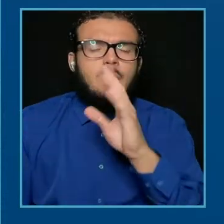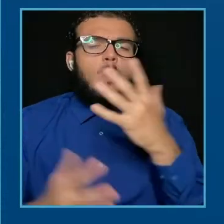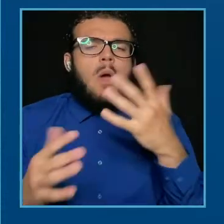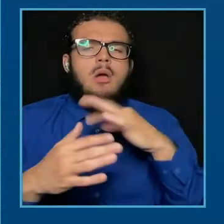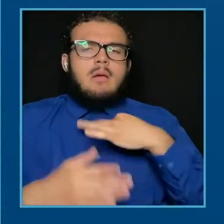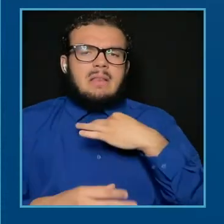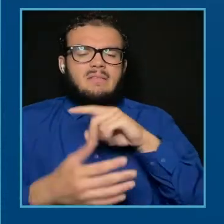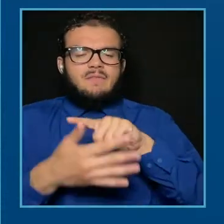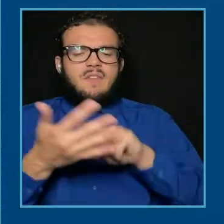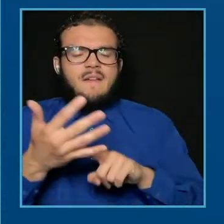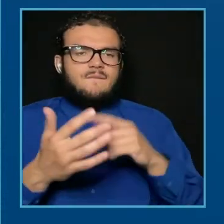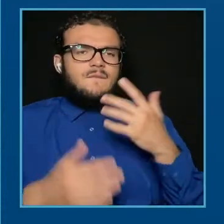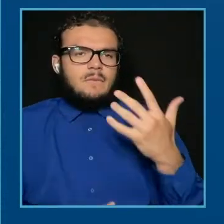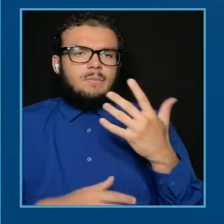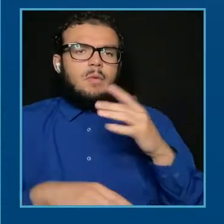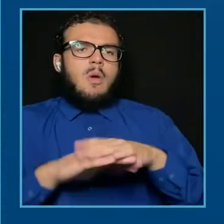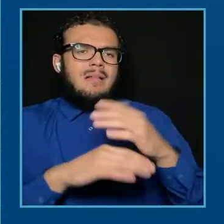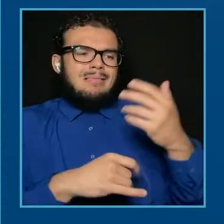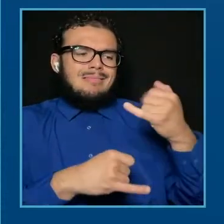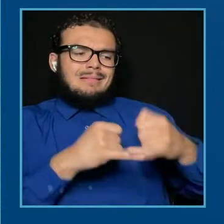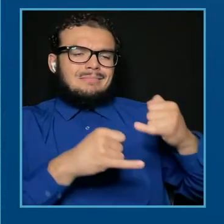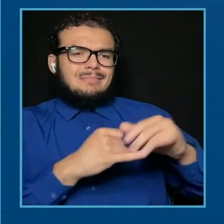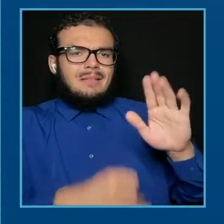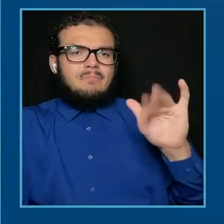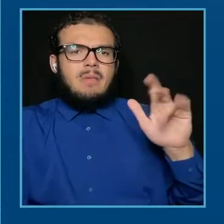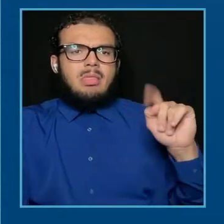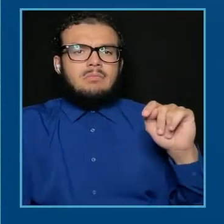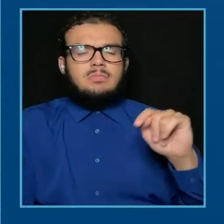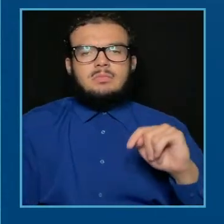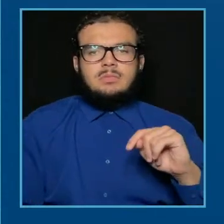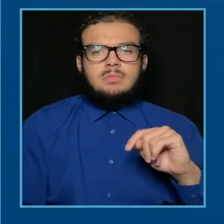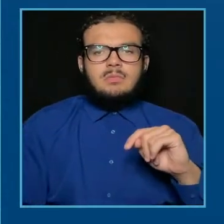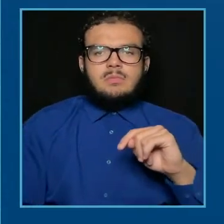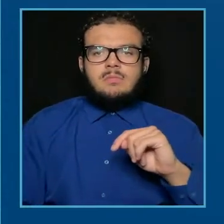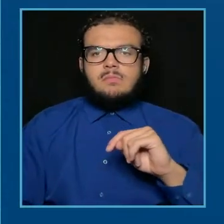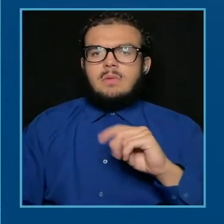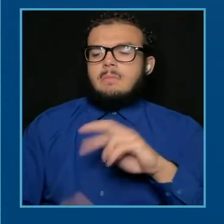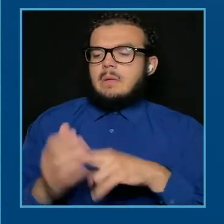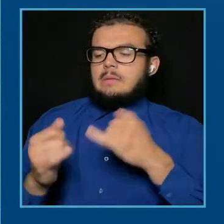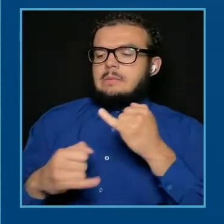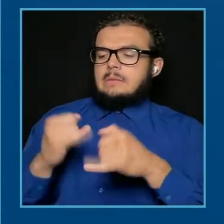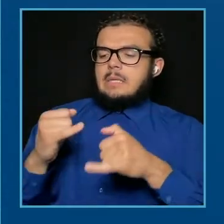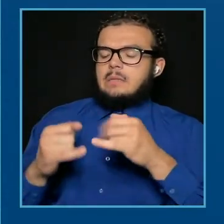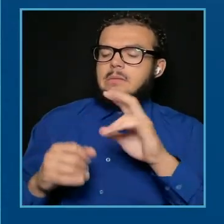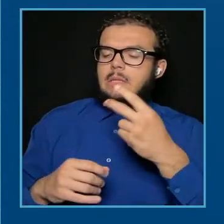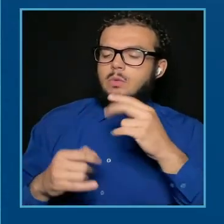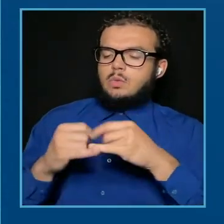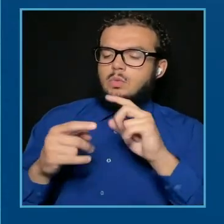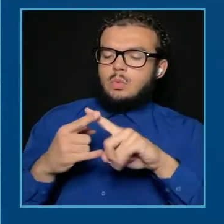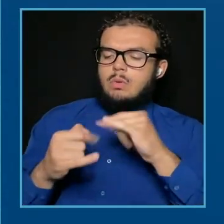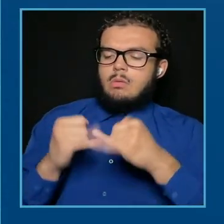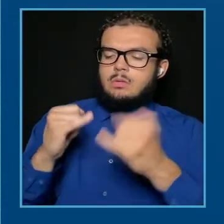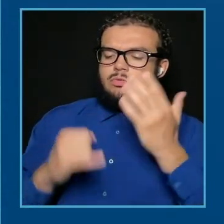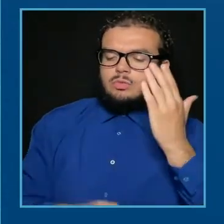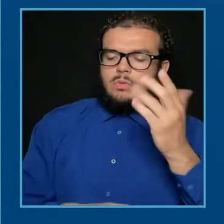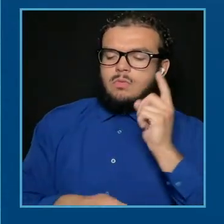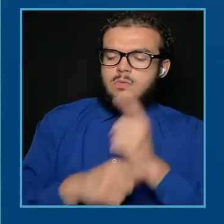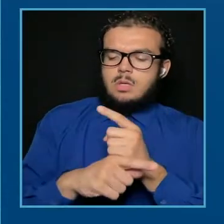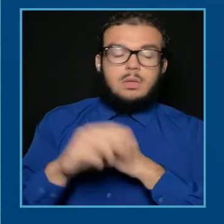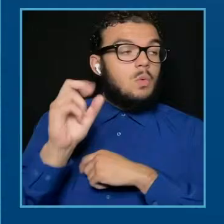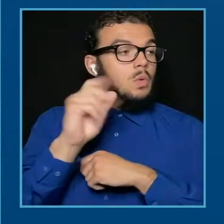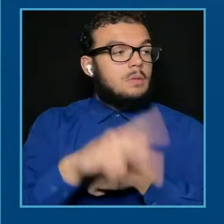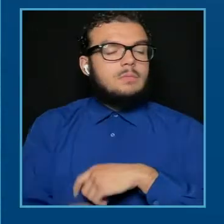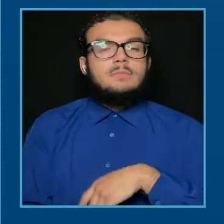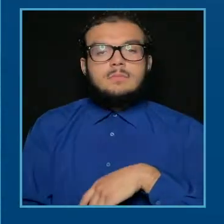5 candidates on the last ballot. Okay, so that would be your second to last resolved, Right. right? That it's Right. only